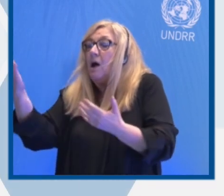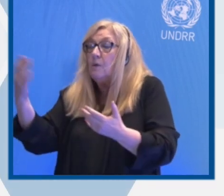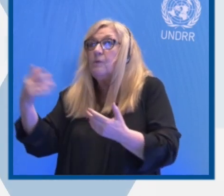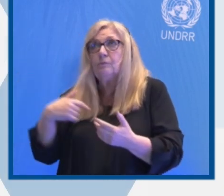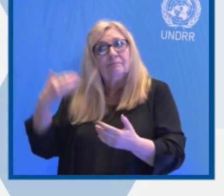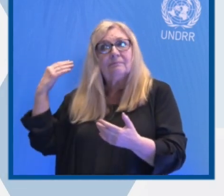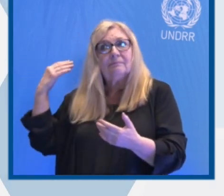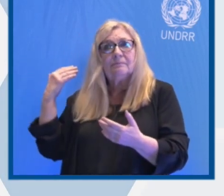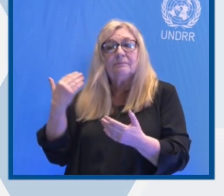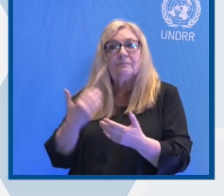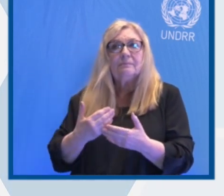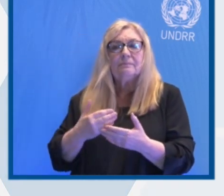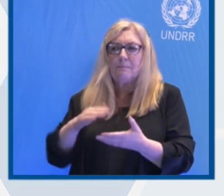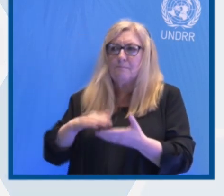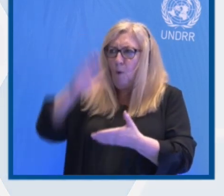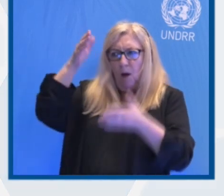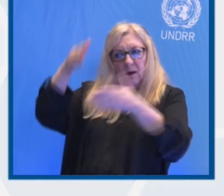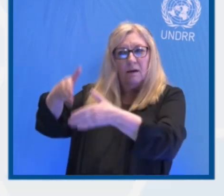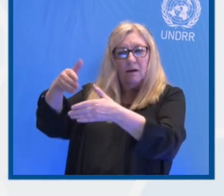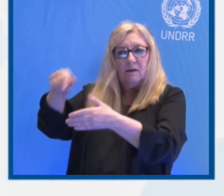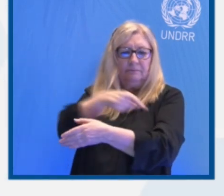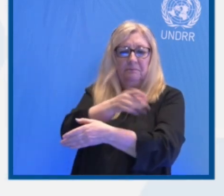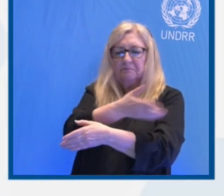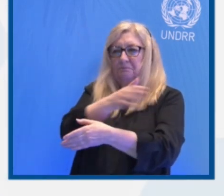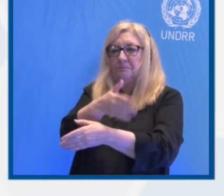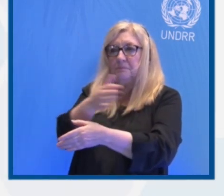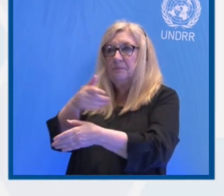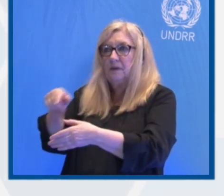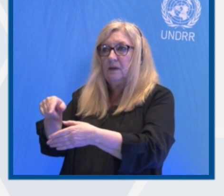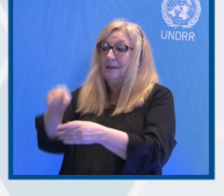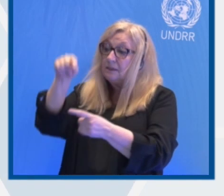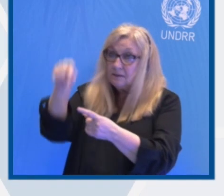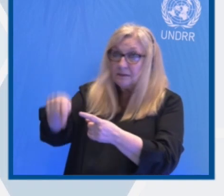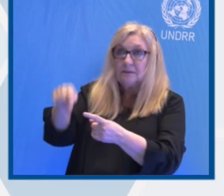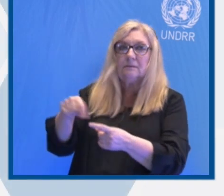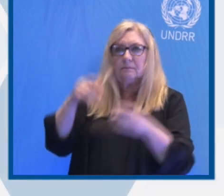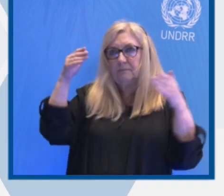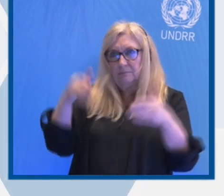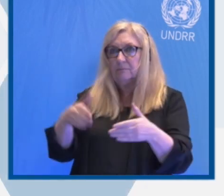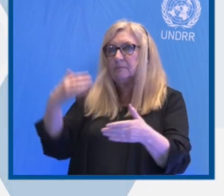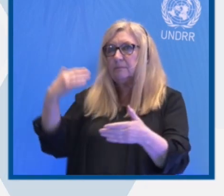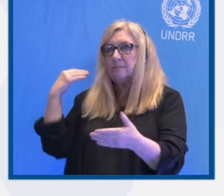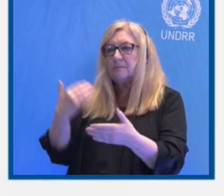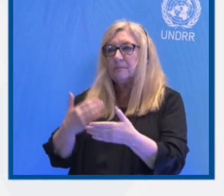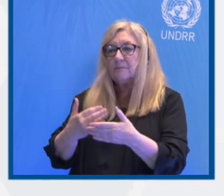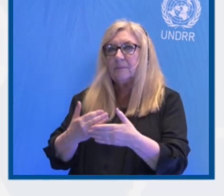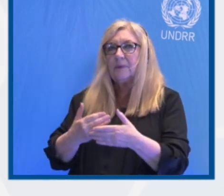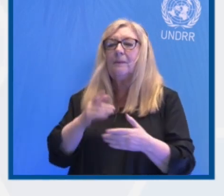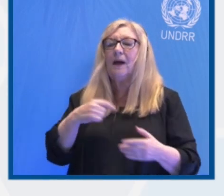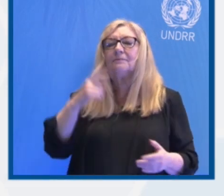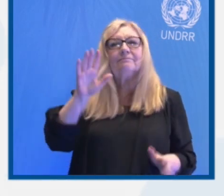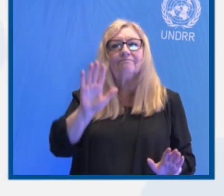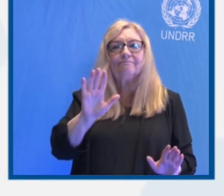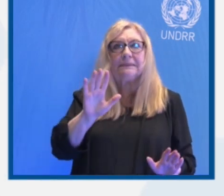insurance is about recovery. The recovery phase is critically important, but I think we've not spent